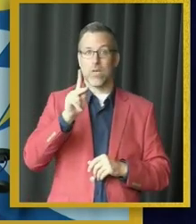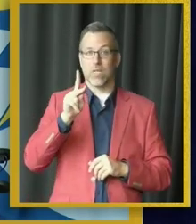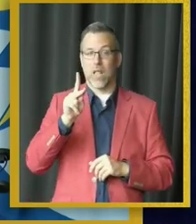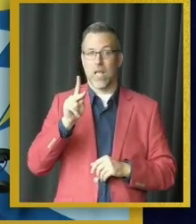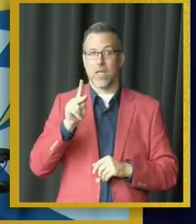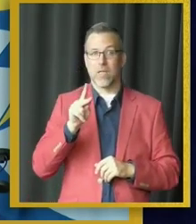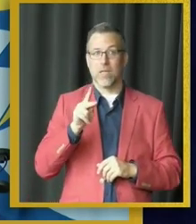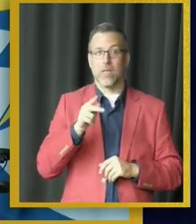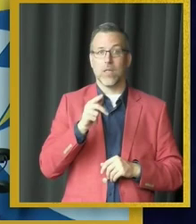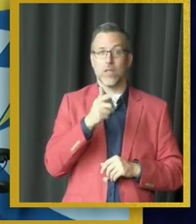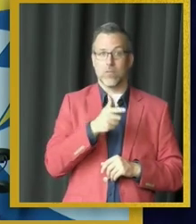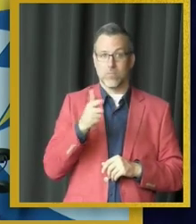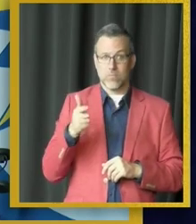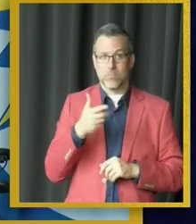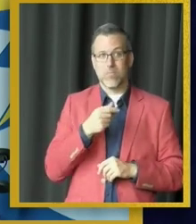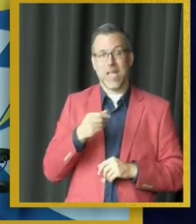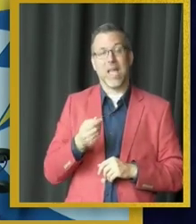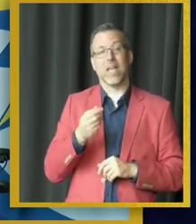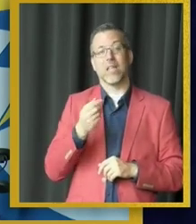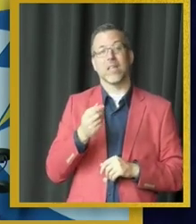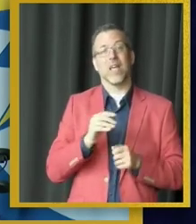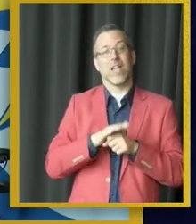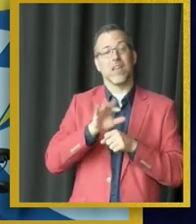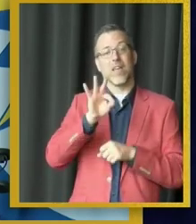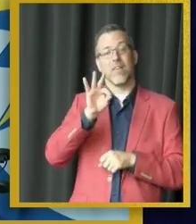enough fentanyl to kill 2,000 people.